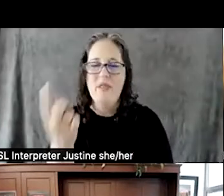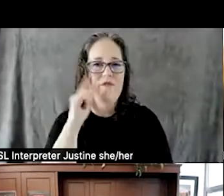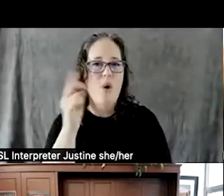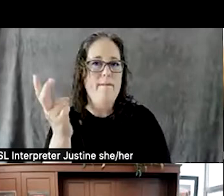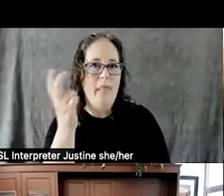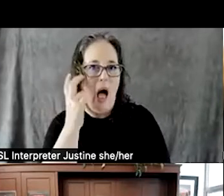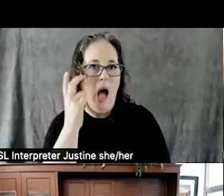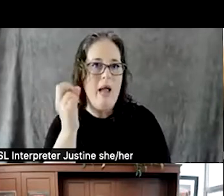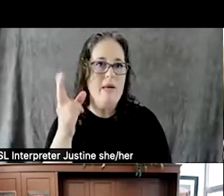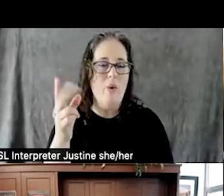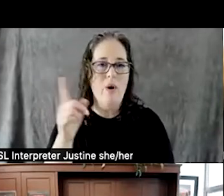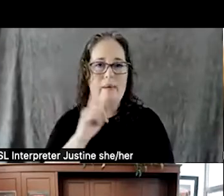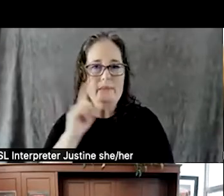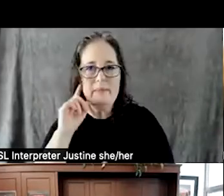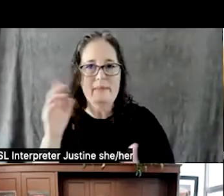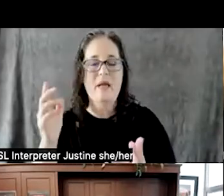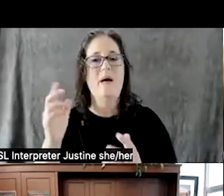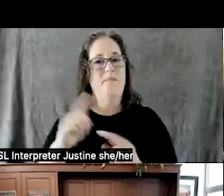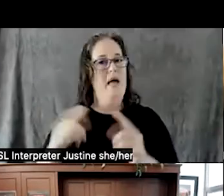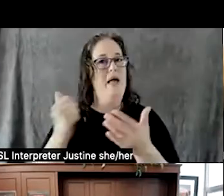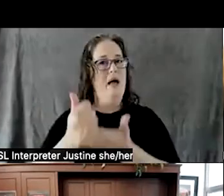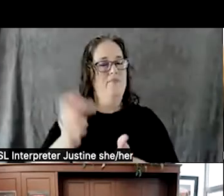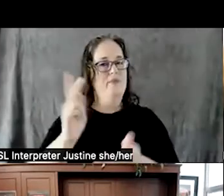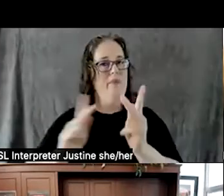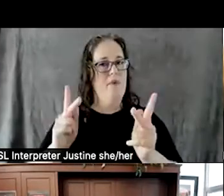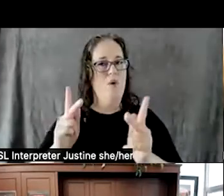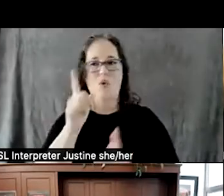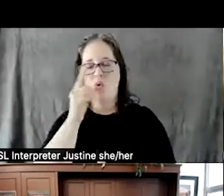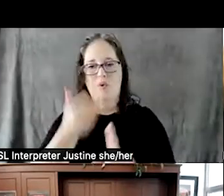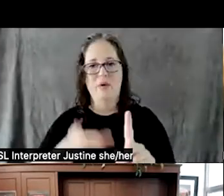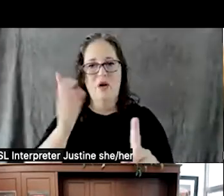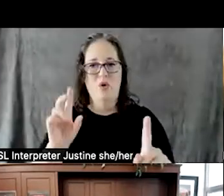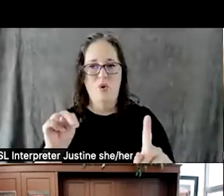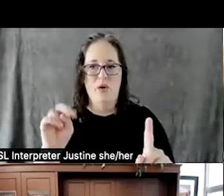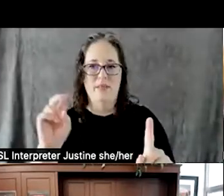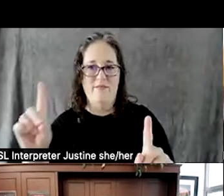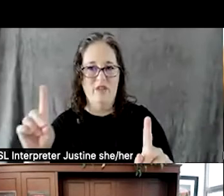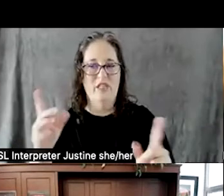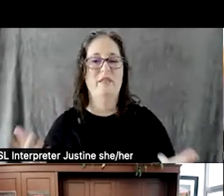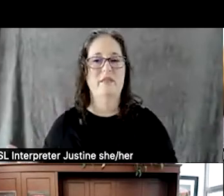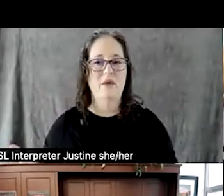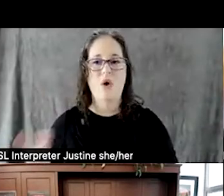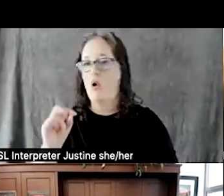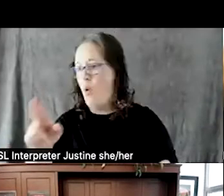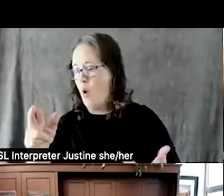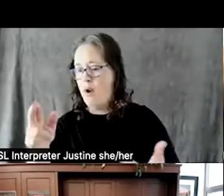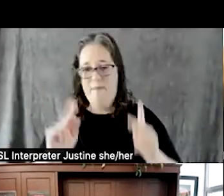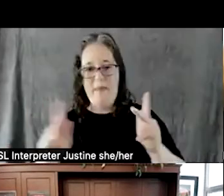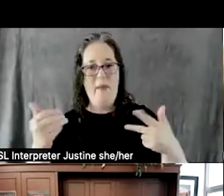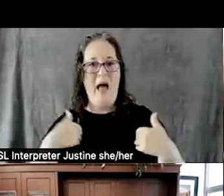it also helps people who are neurodivergent. It also helps people who have dementia or